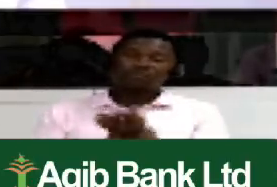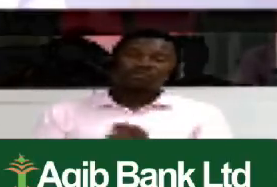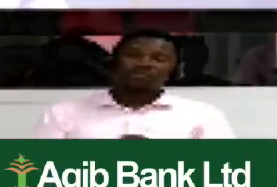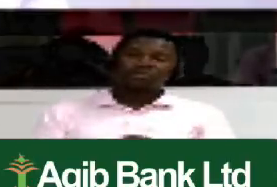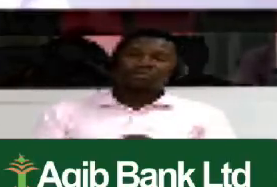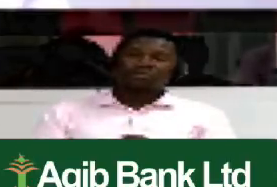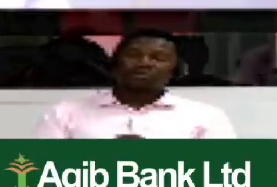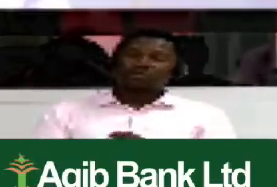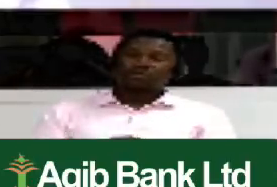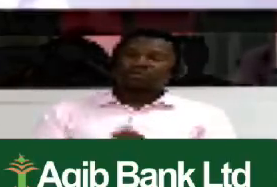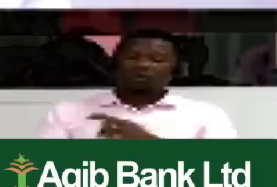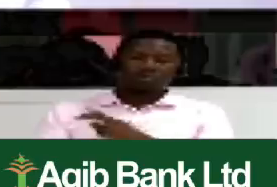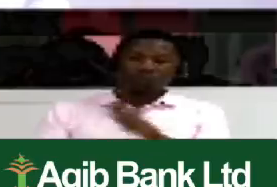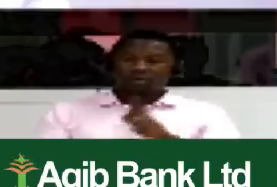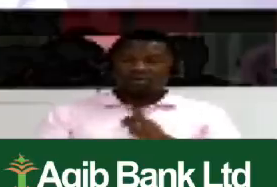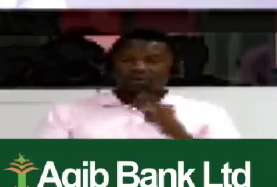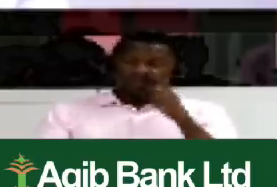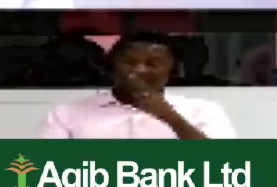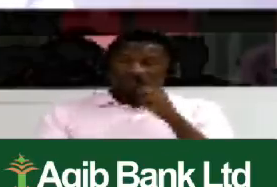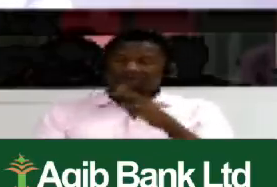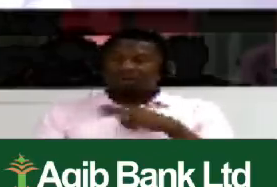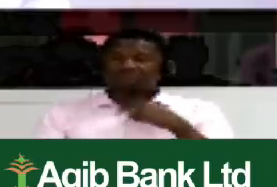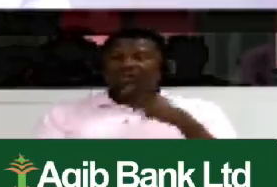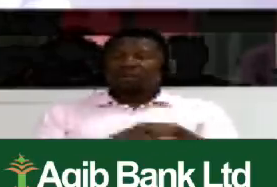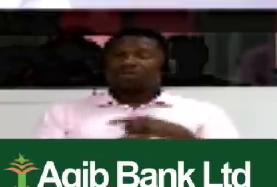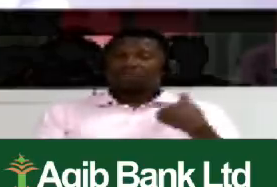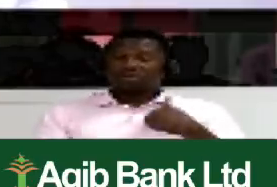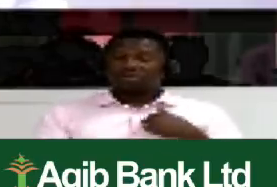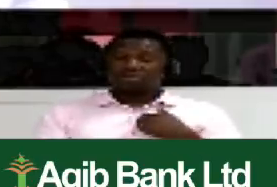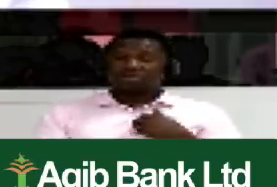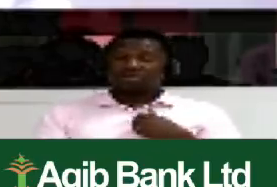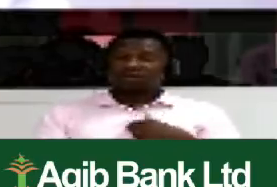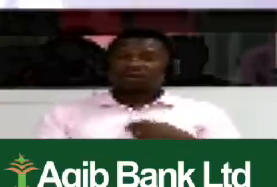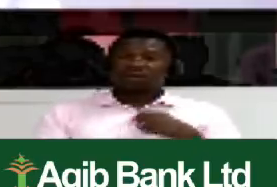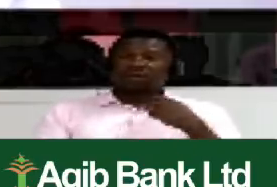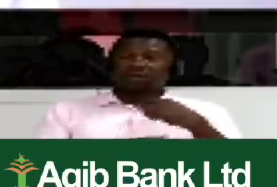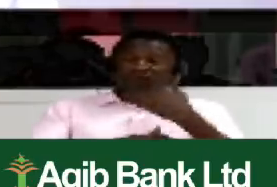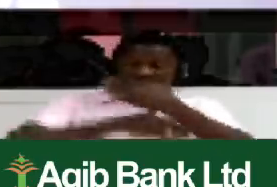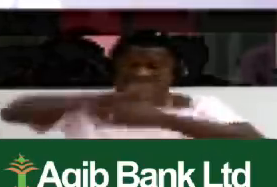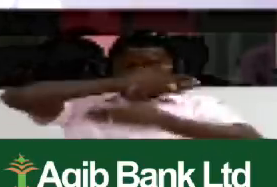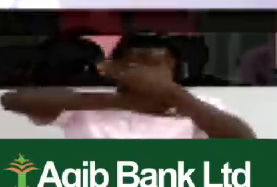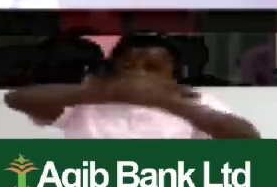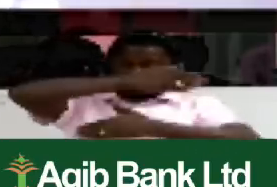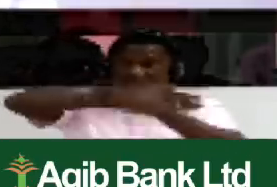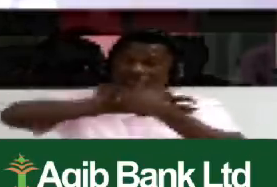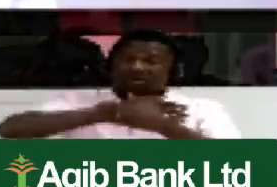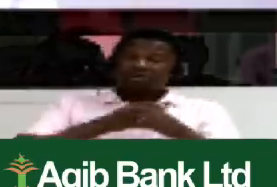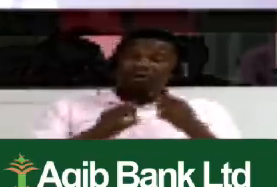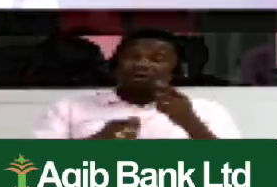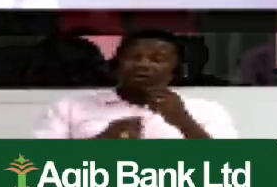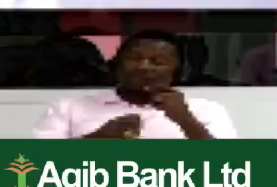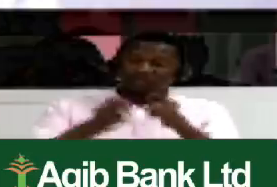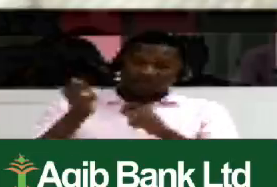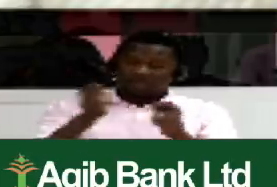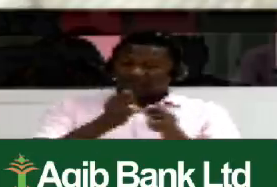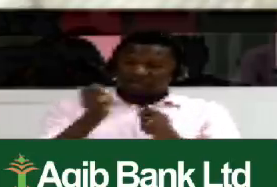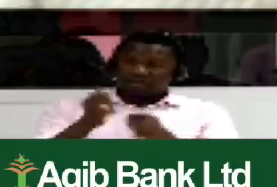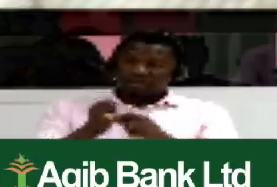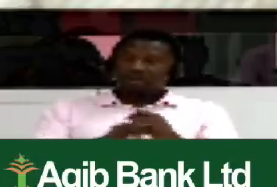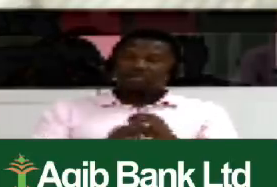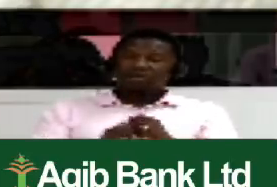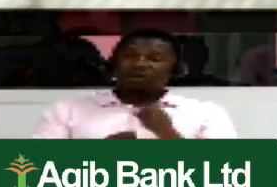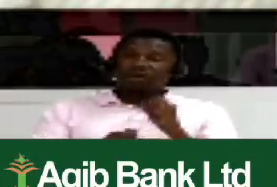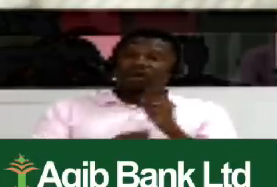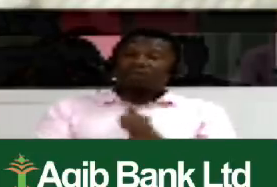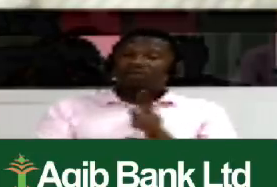So we tried until when obviously people thought the windscreens of the fire ambulances were all broken down